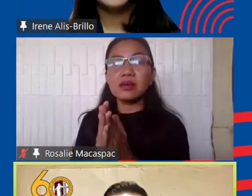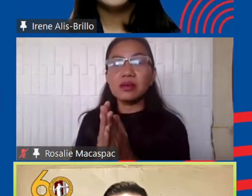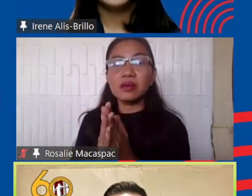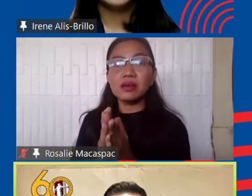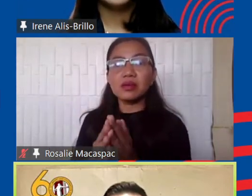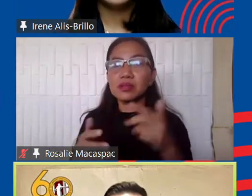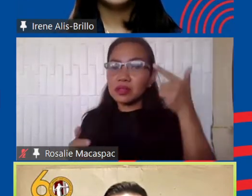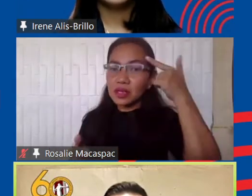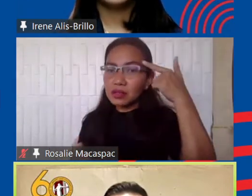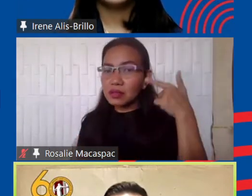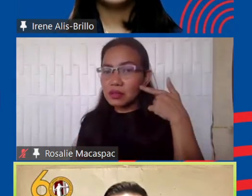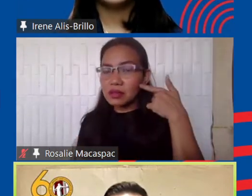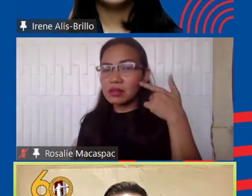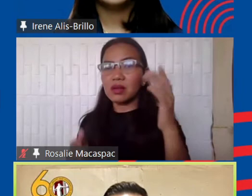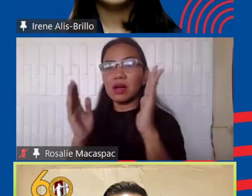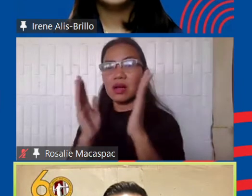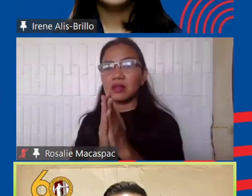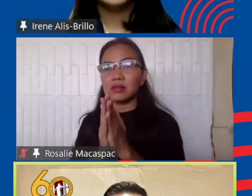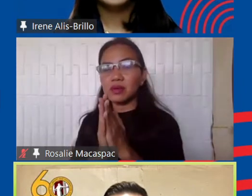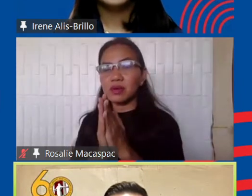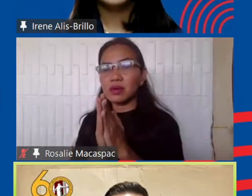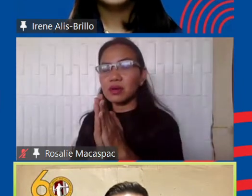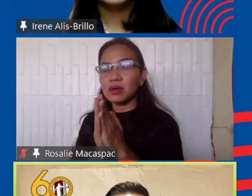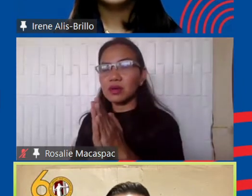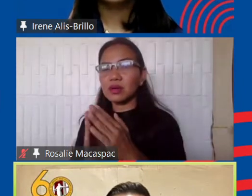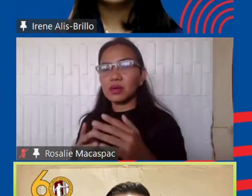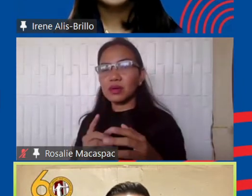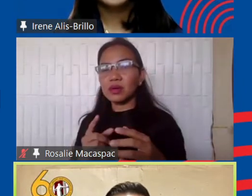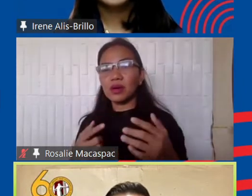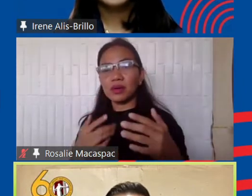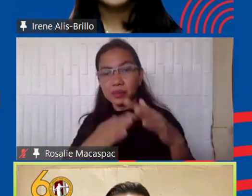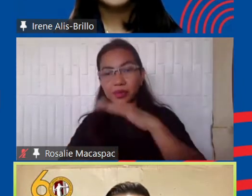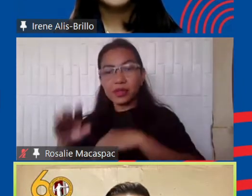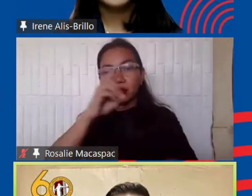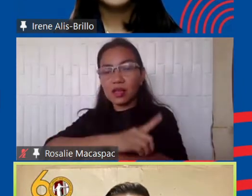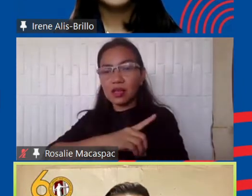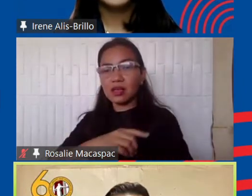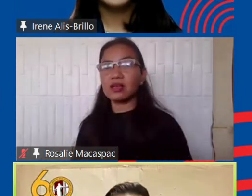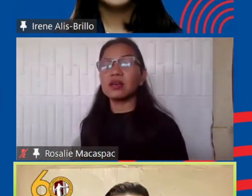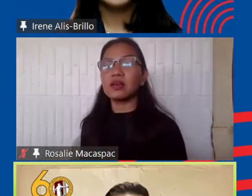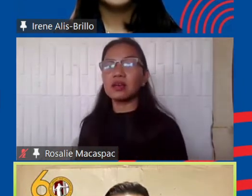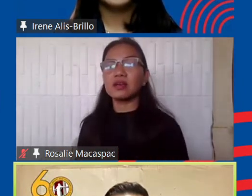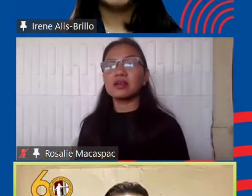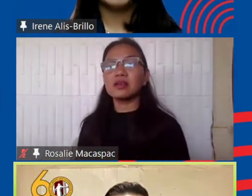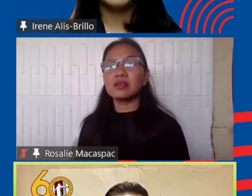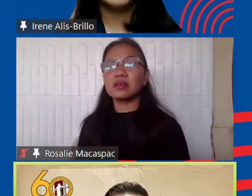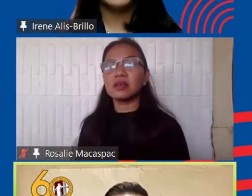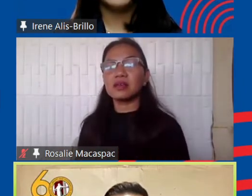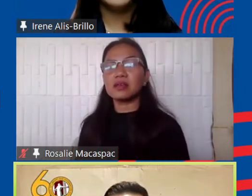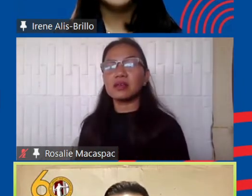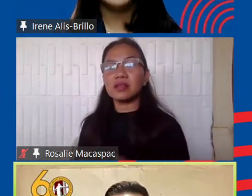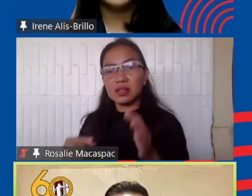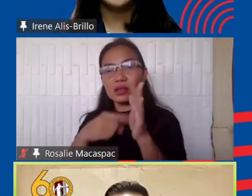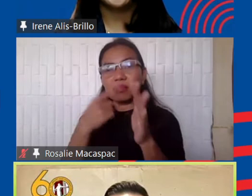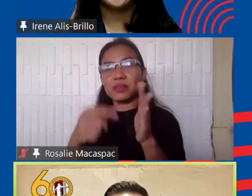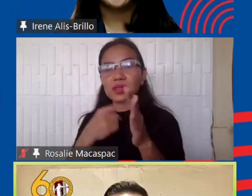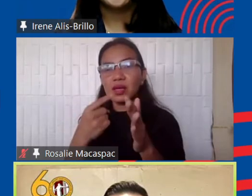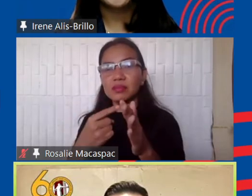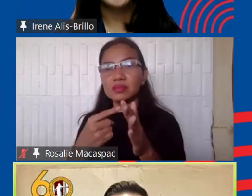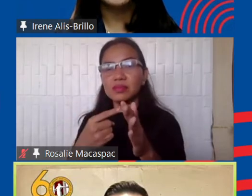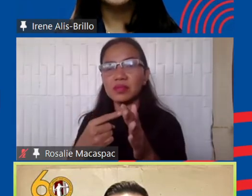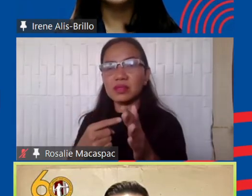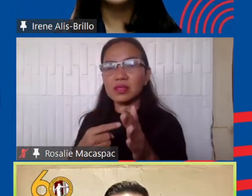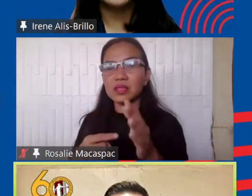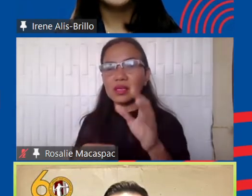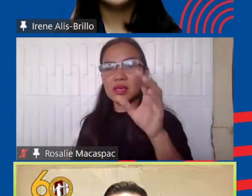gender, they also ask for the birth date, and also for uh, sometimes civil status,